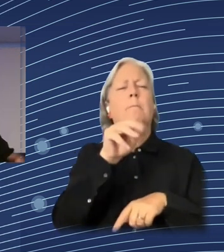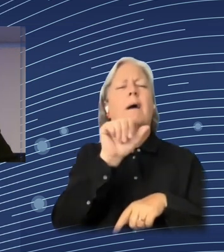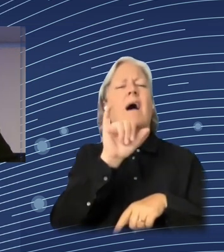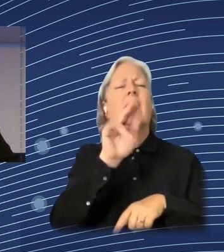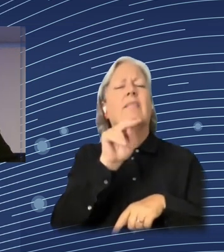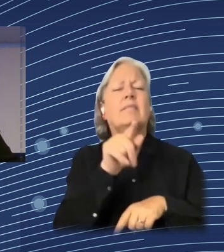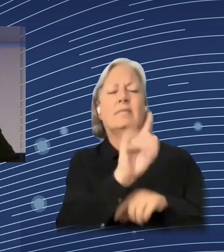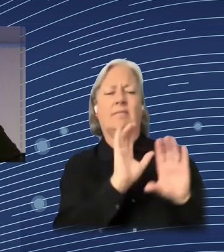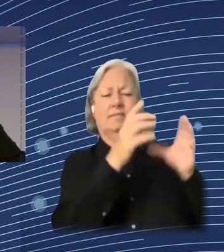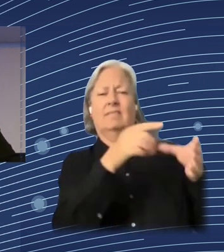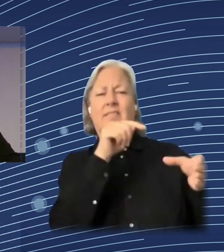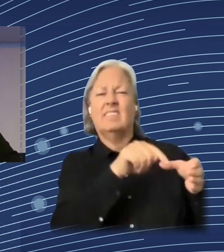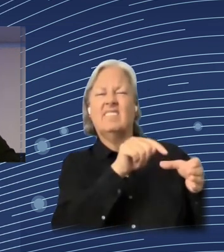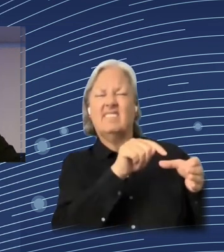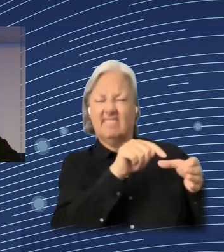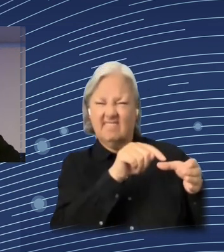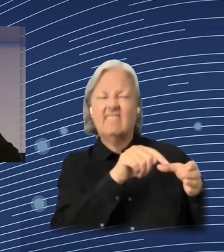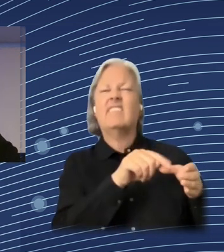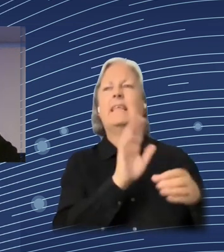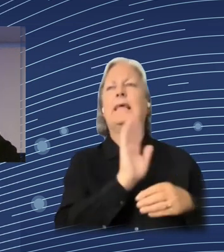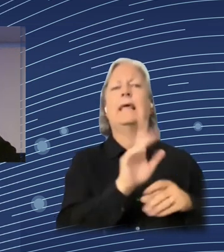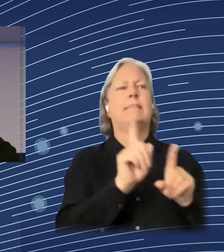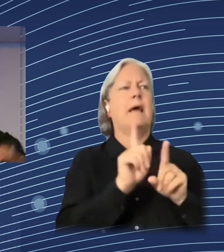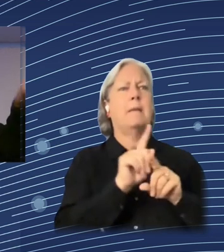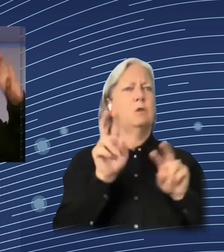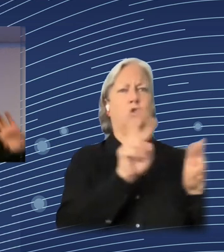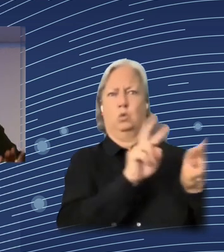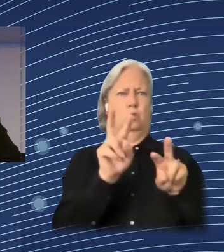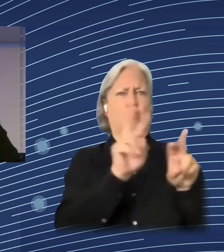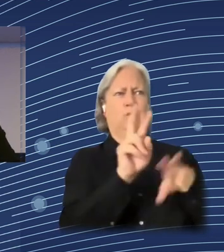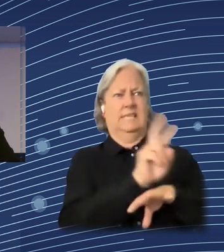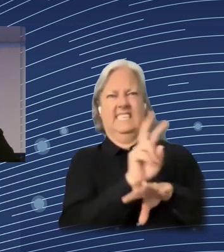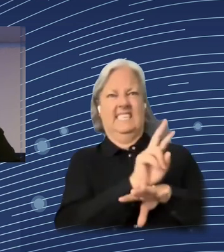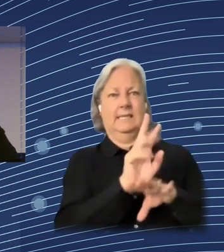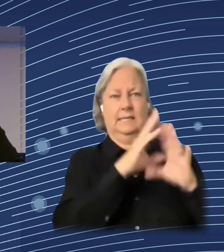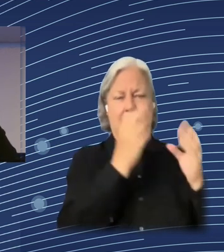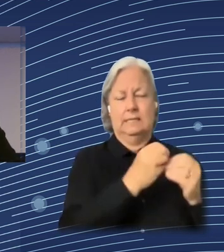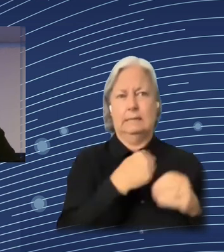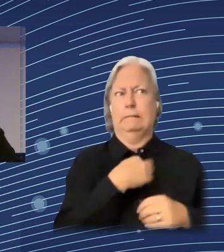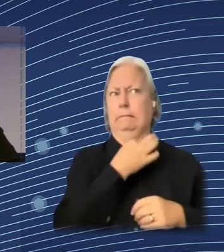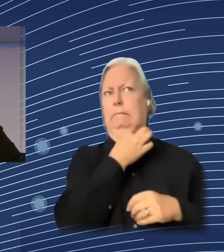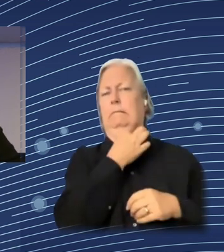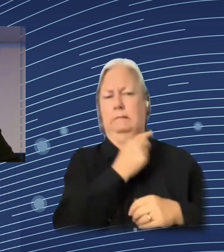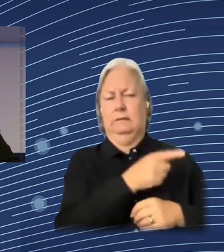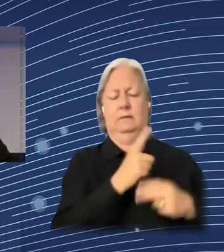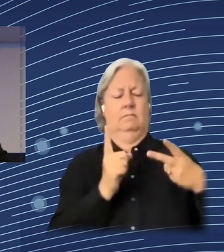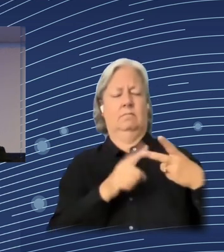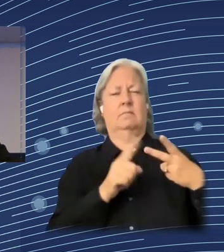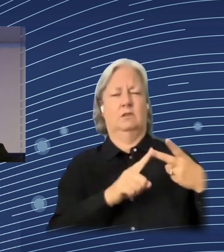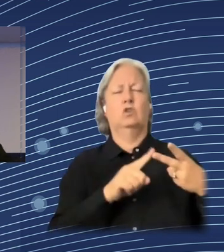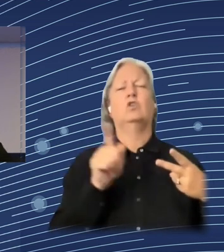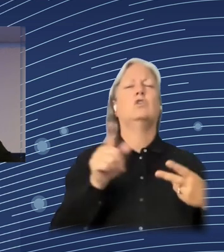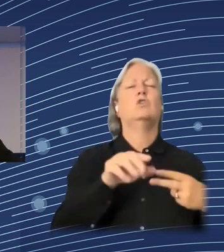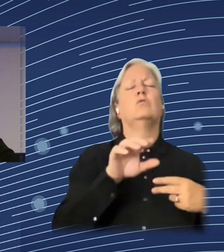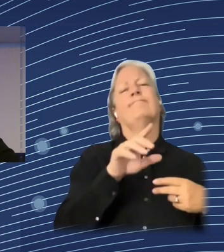and security, which is a bit scary. And then the second is social services, that is more focused on the topic